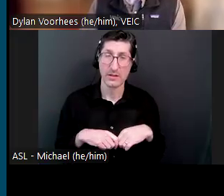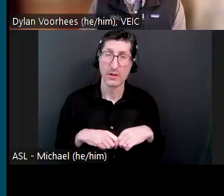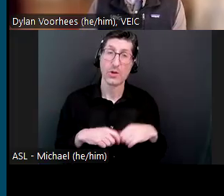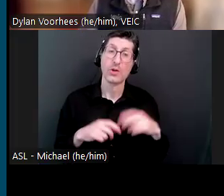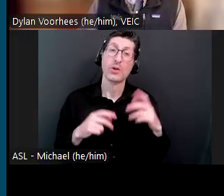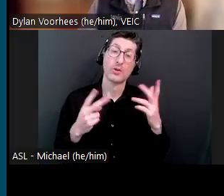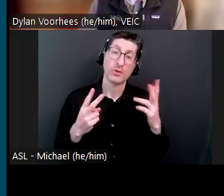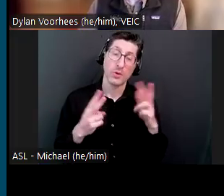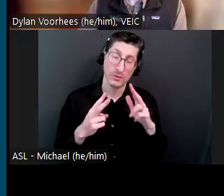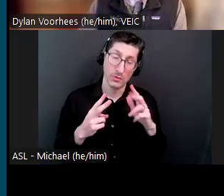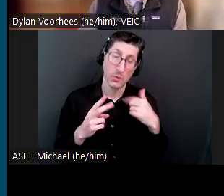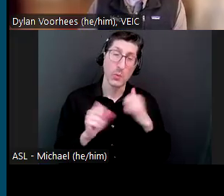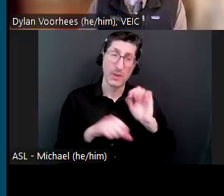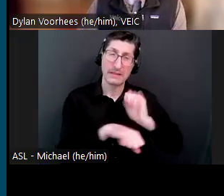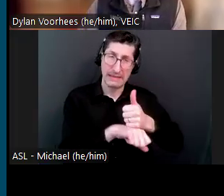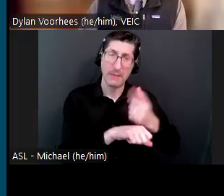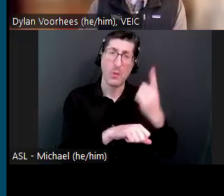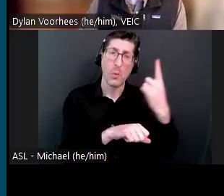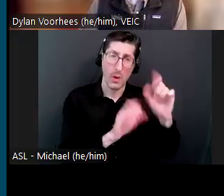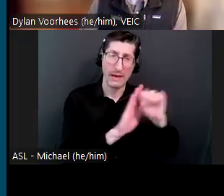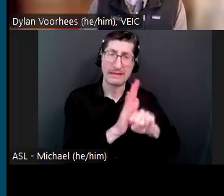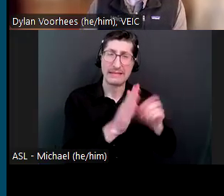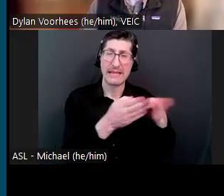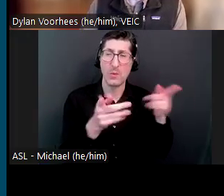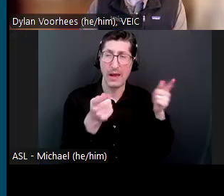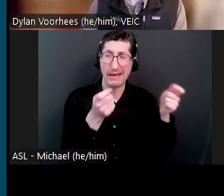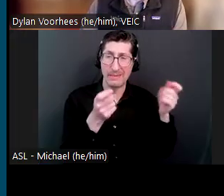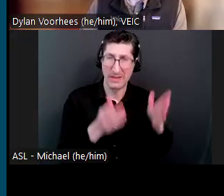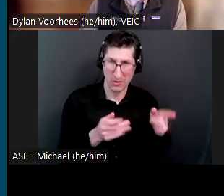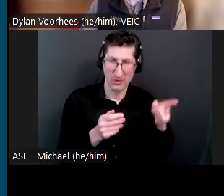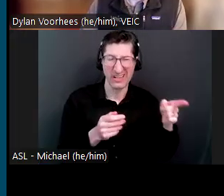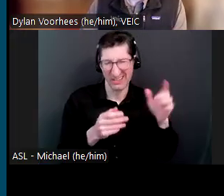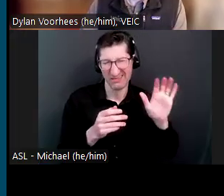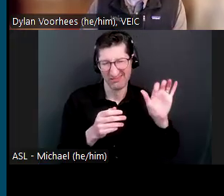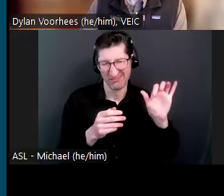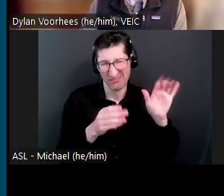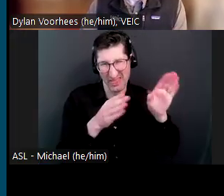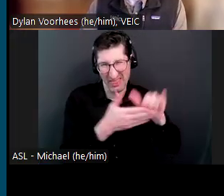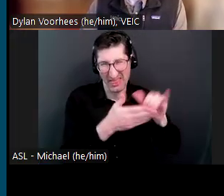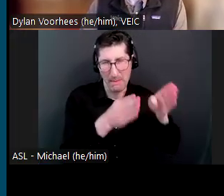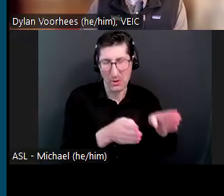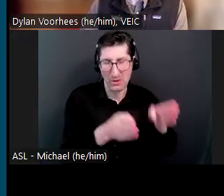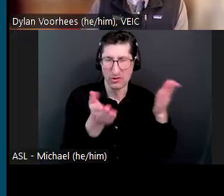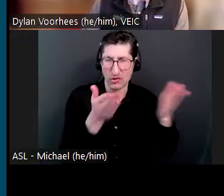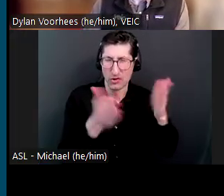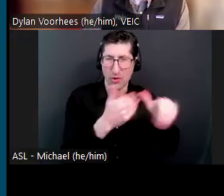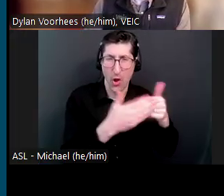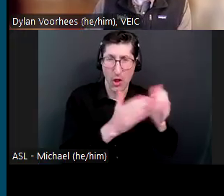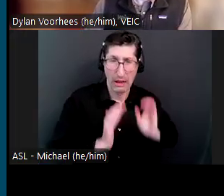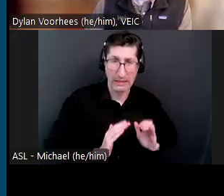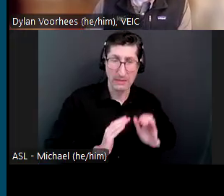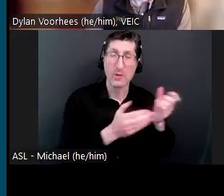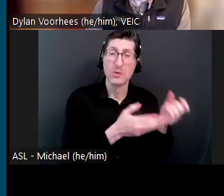statewide, single statewide administrator that would, by matter of kind of definition, serve all customers, or having